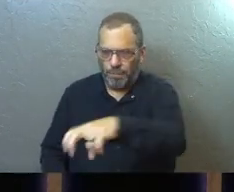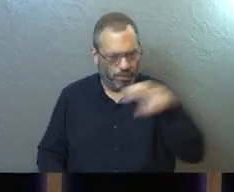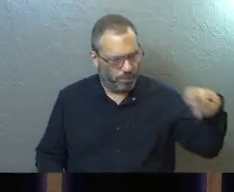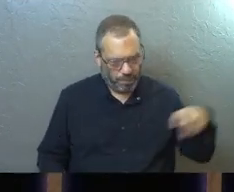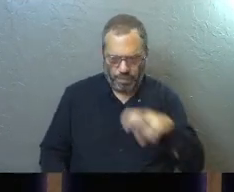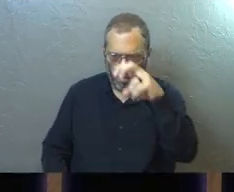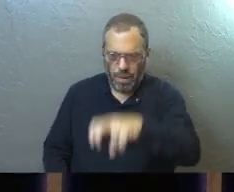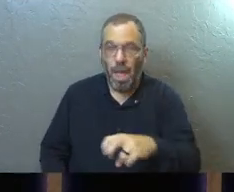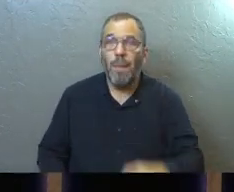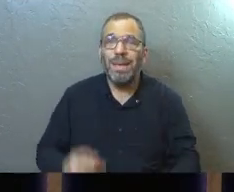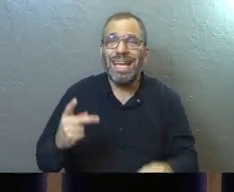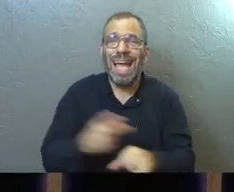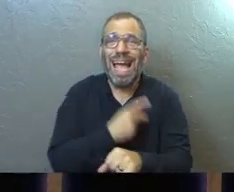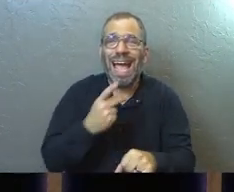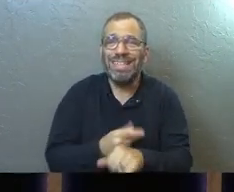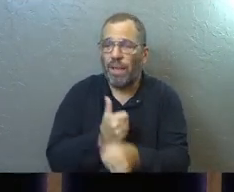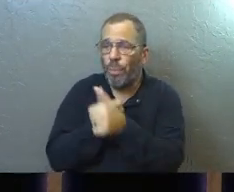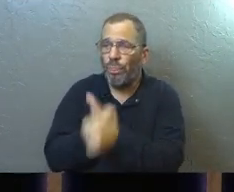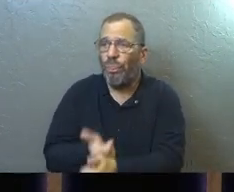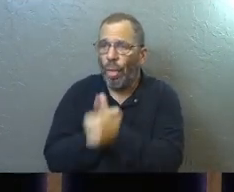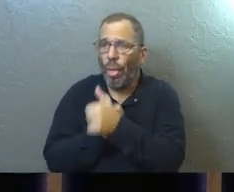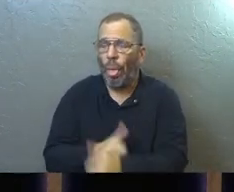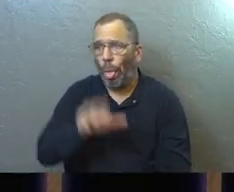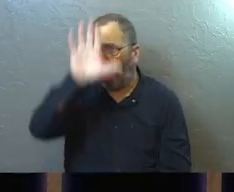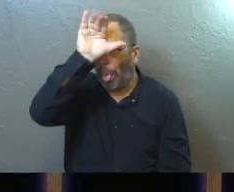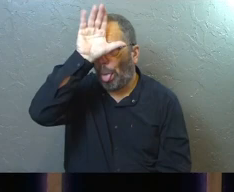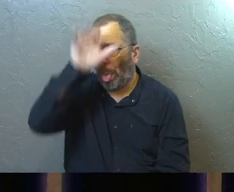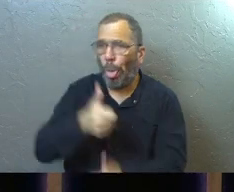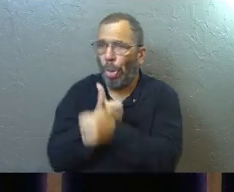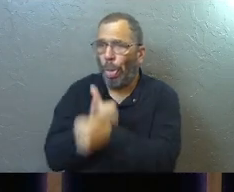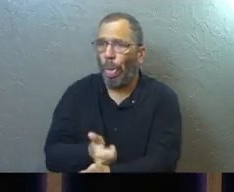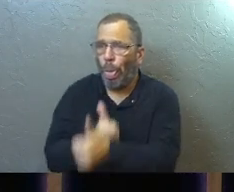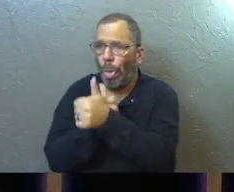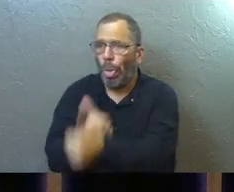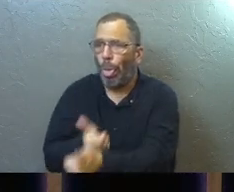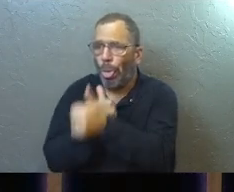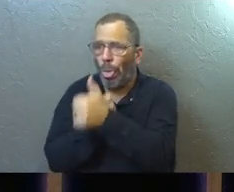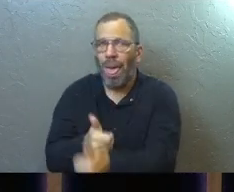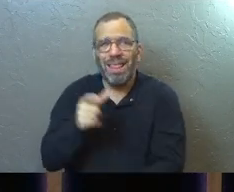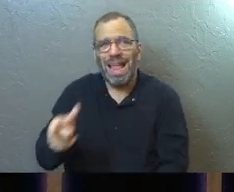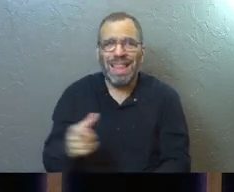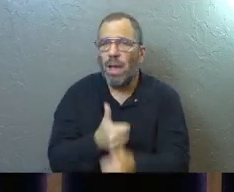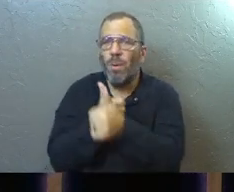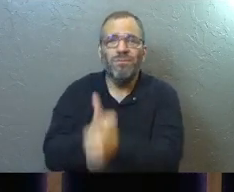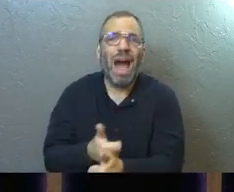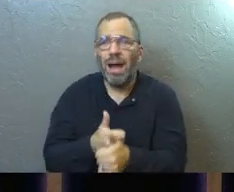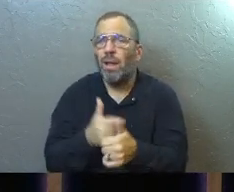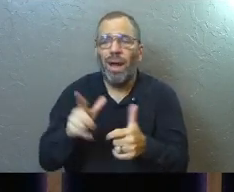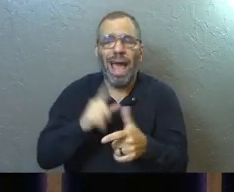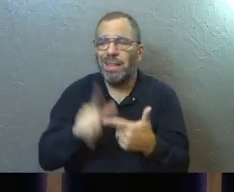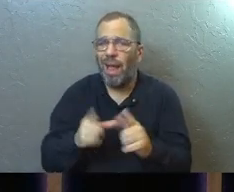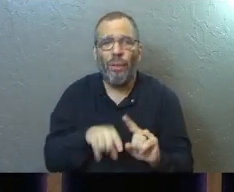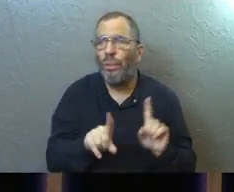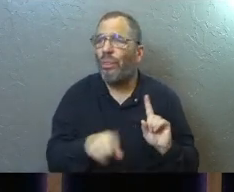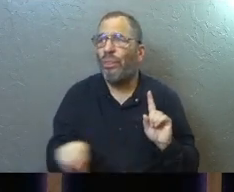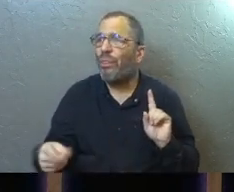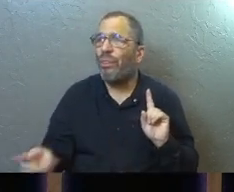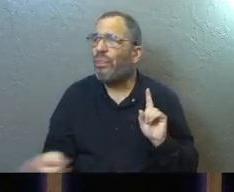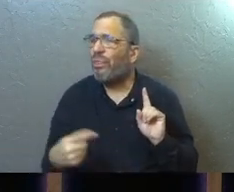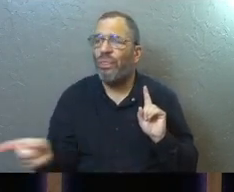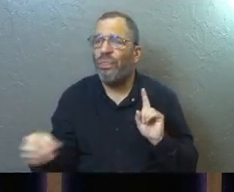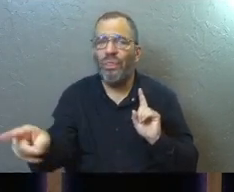Because sheep are so follow the leader, no matter who you are, that they will just follow and they will get themselves lost